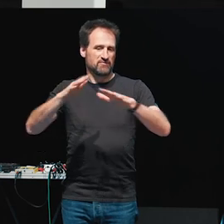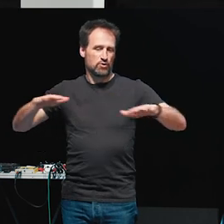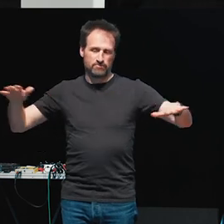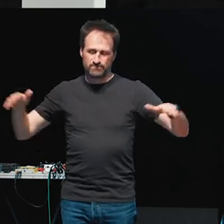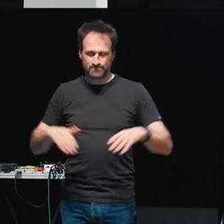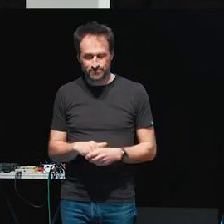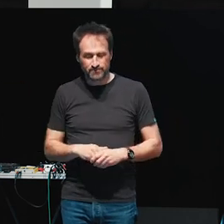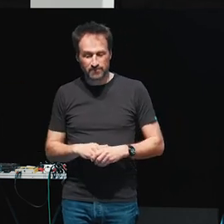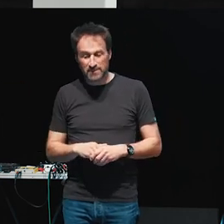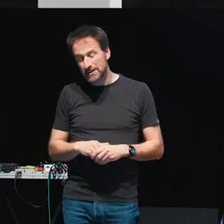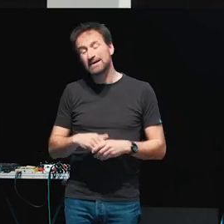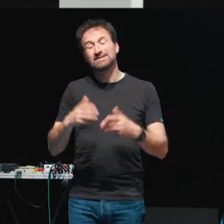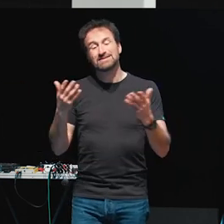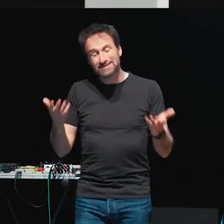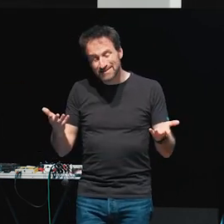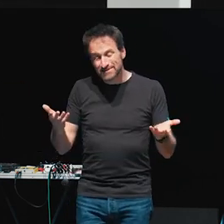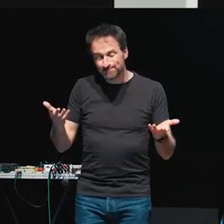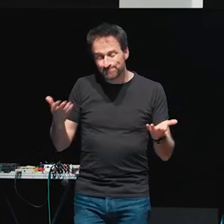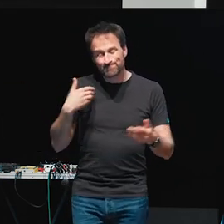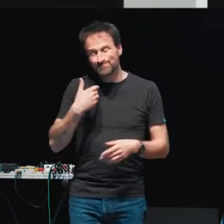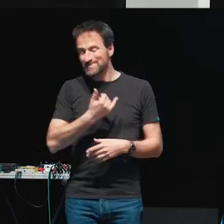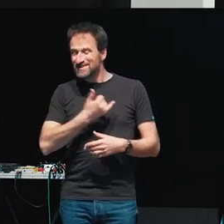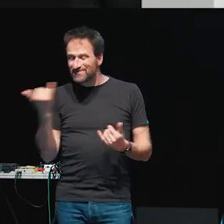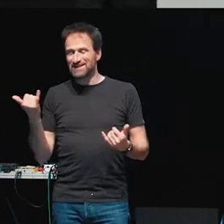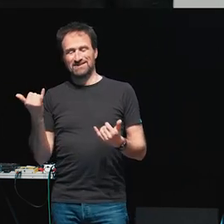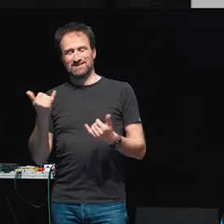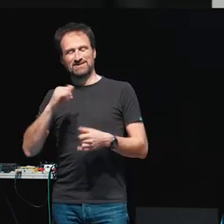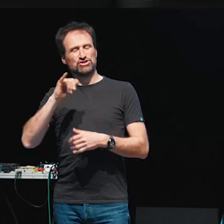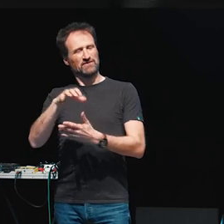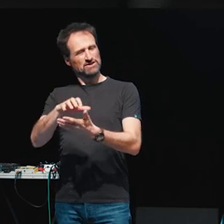So how does full-stack JavaScript actually contribute?